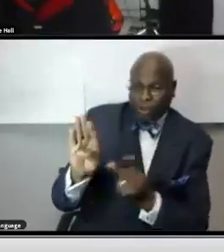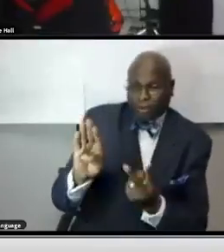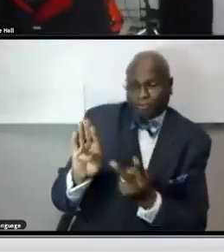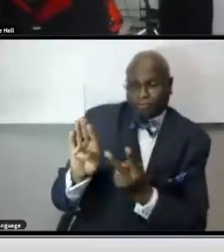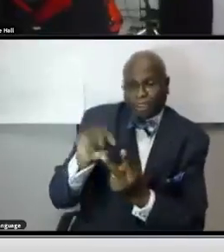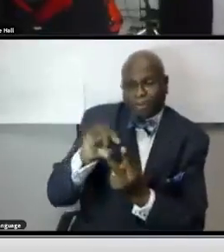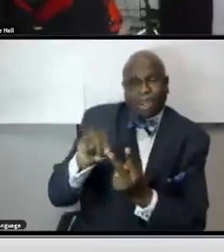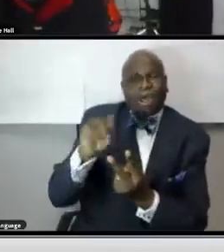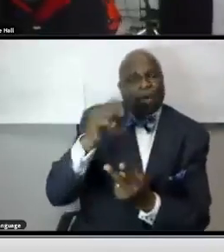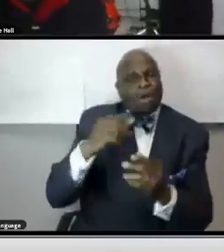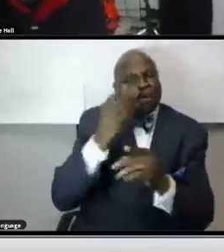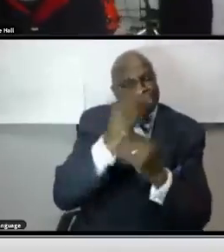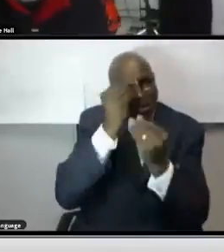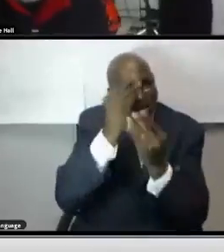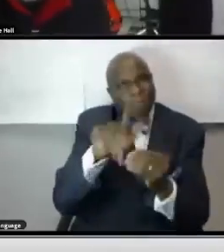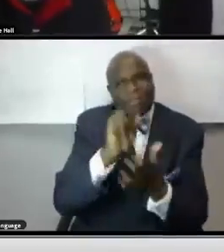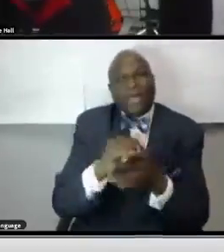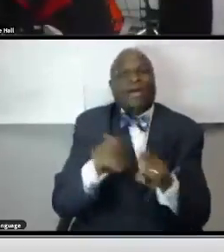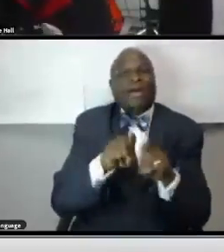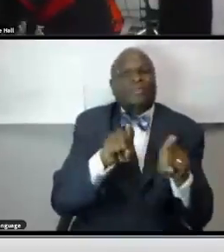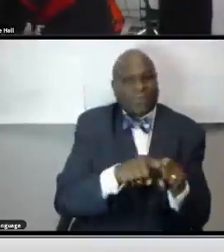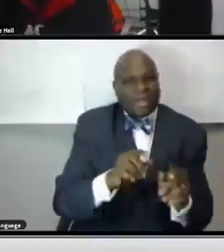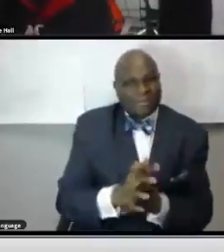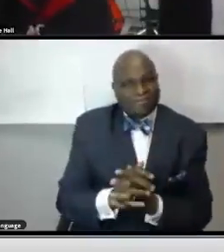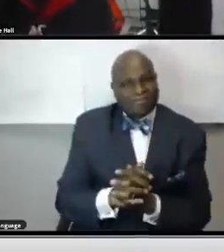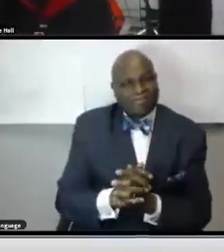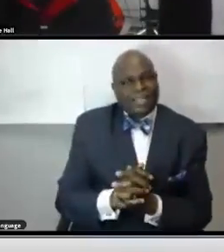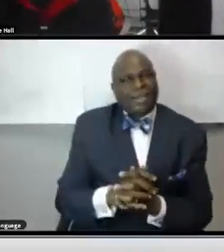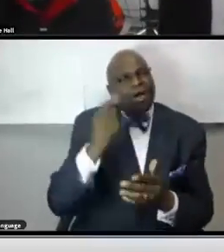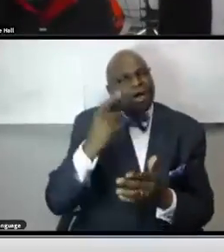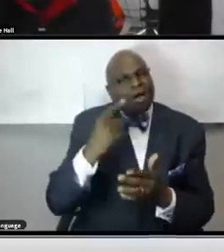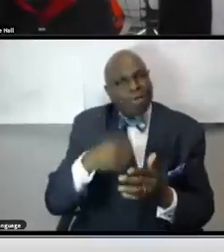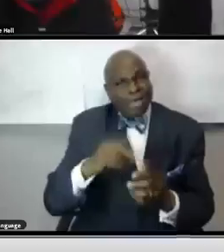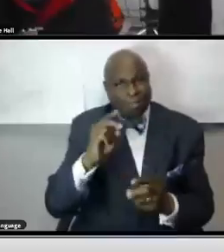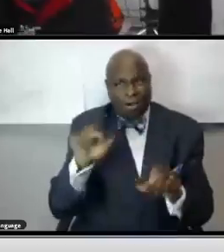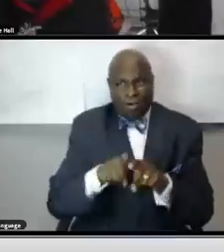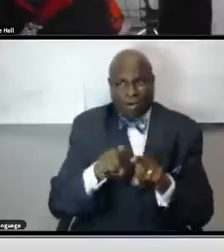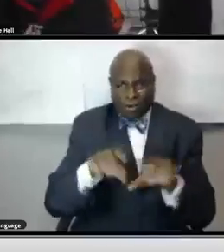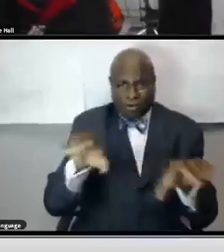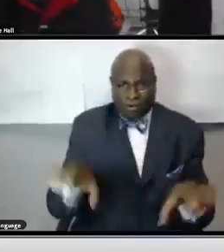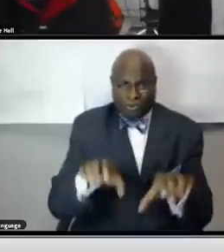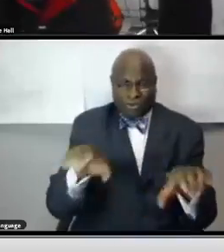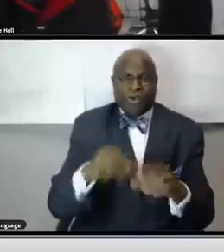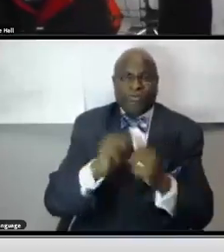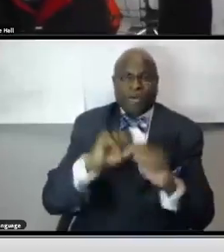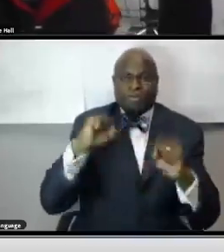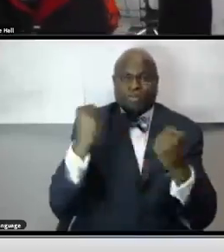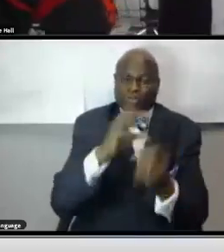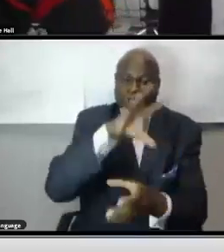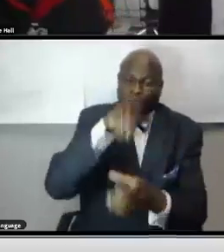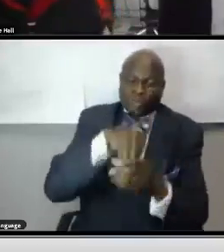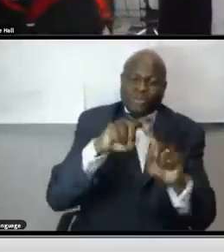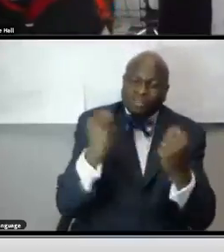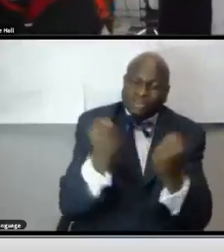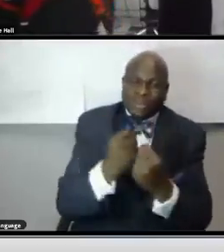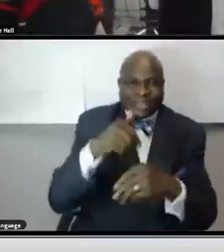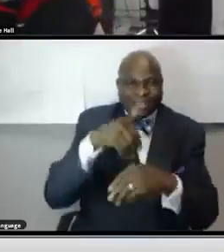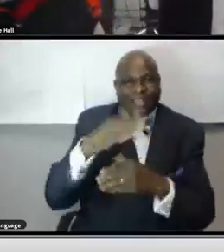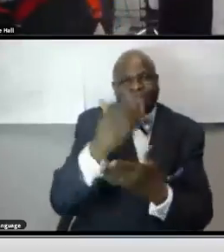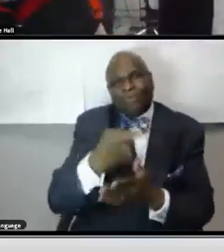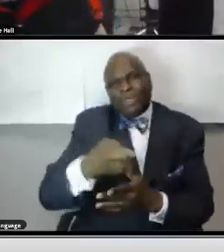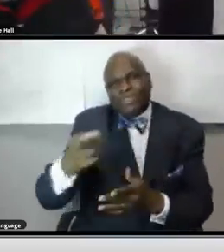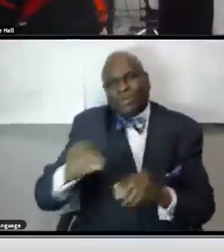will keep you informed about that as well. What we'll also do is, from the social inclusion team, we will send some